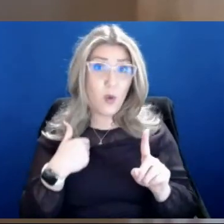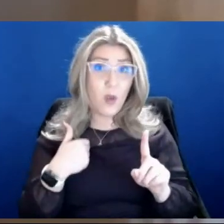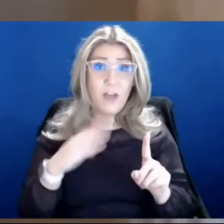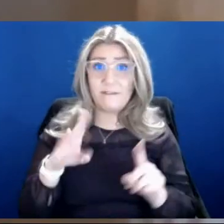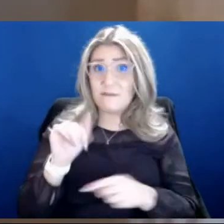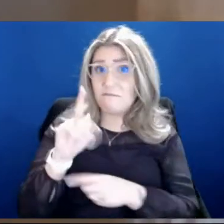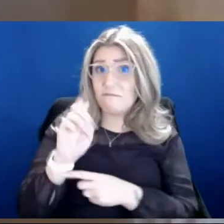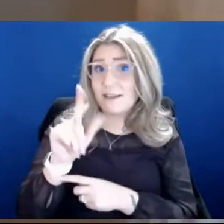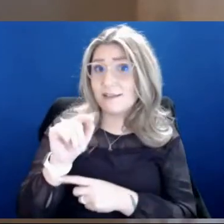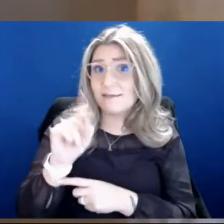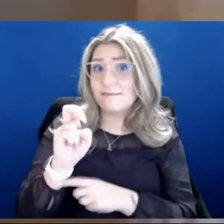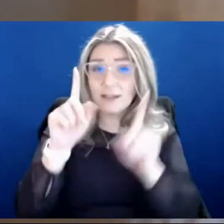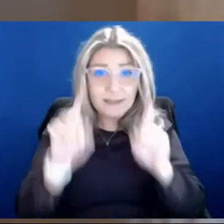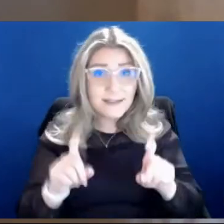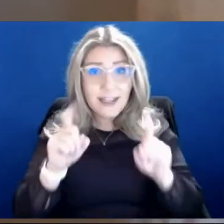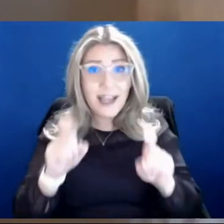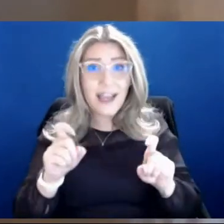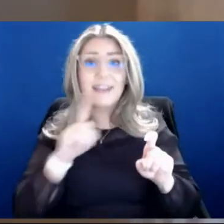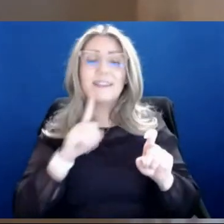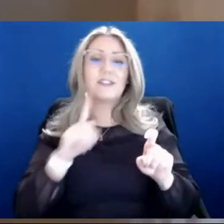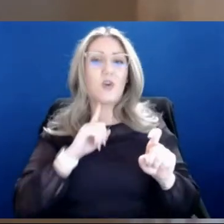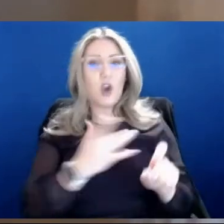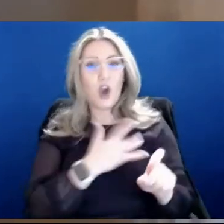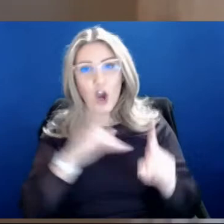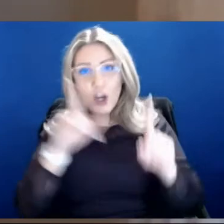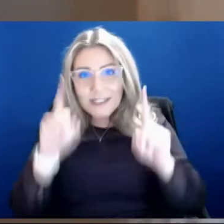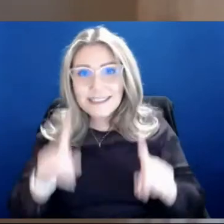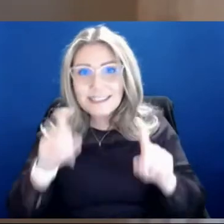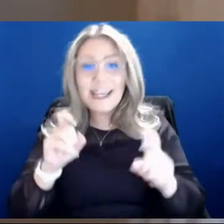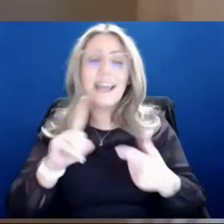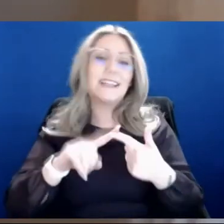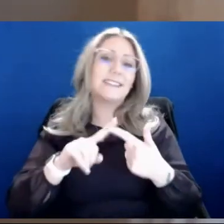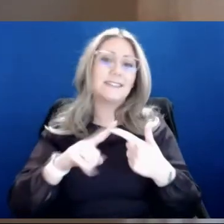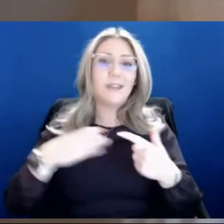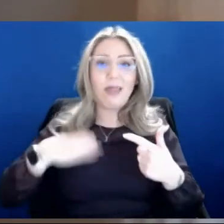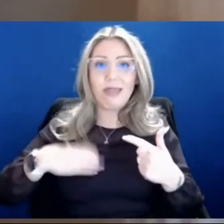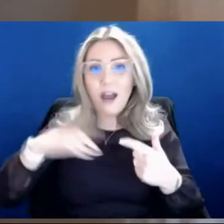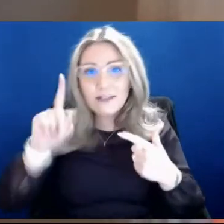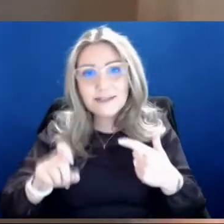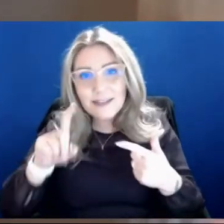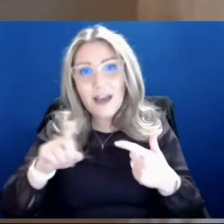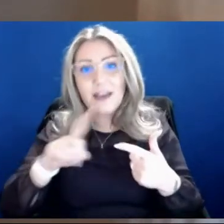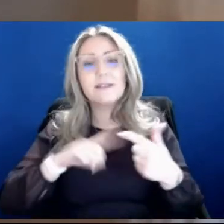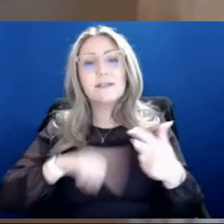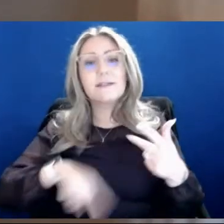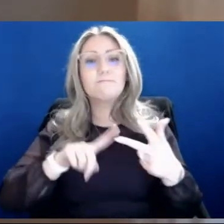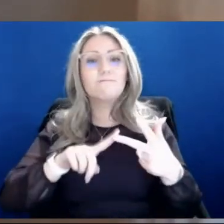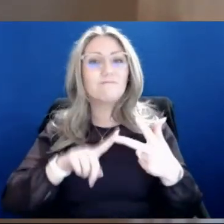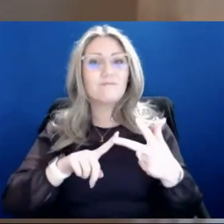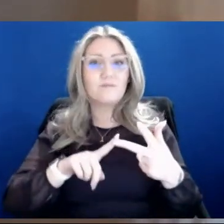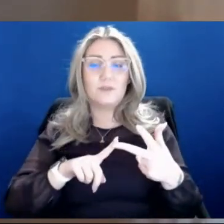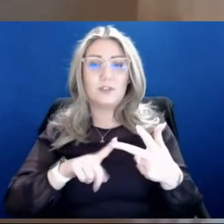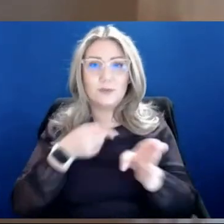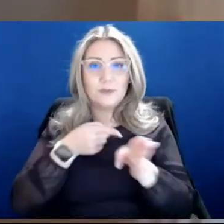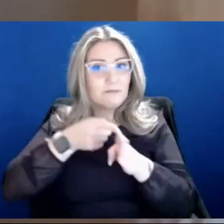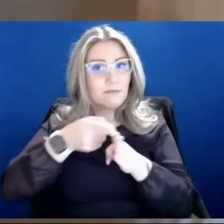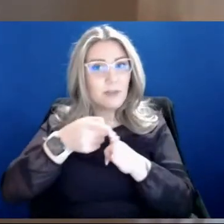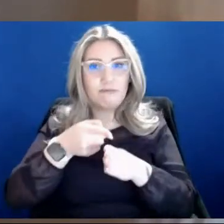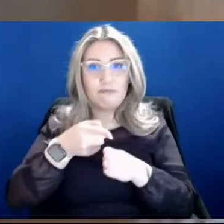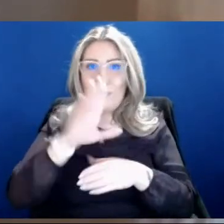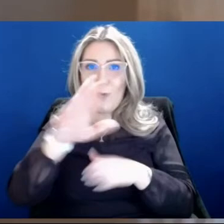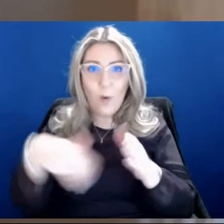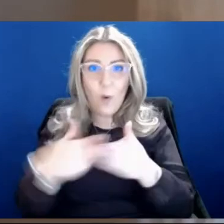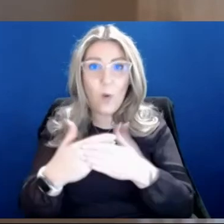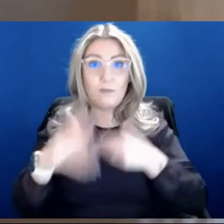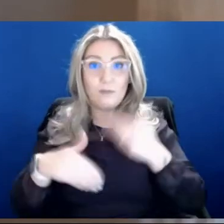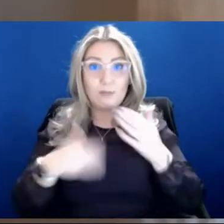So I had a heart test, I had a lung test. I was very special throughout my entire